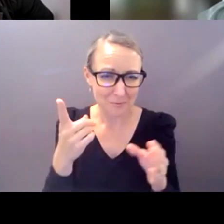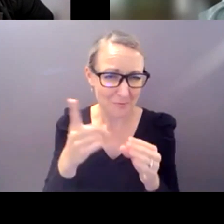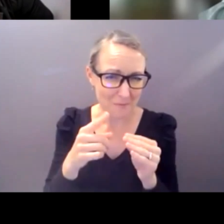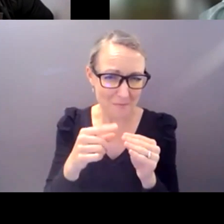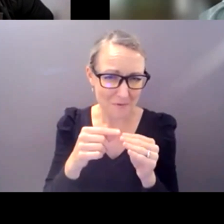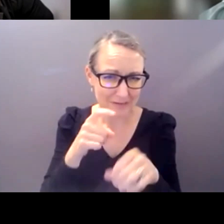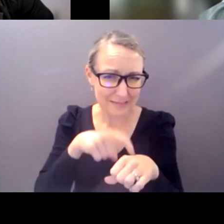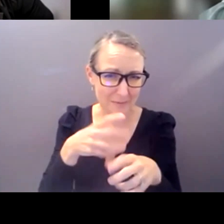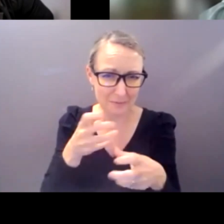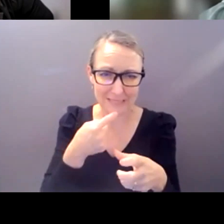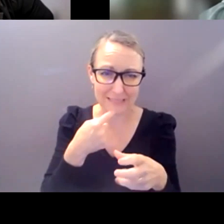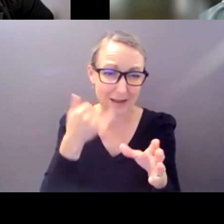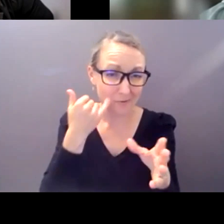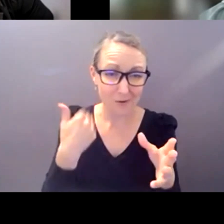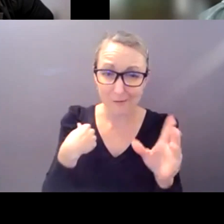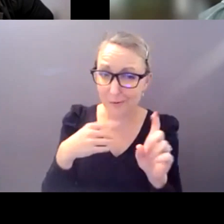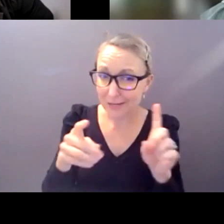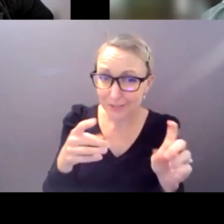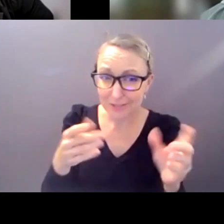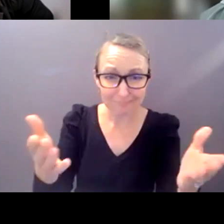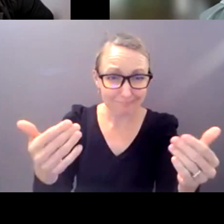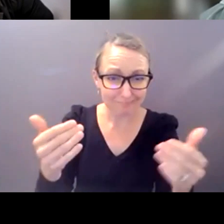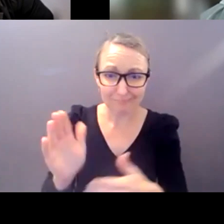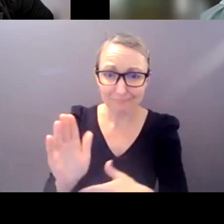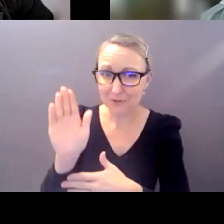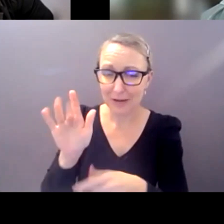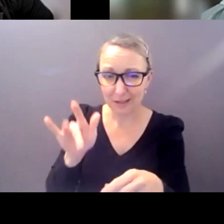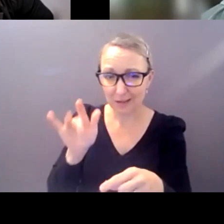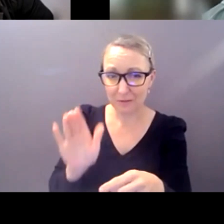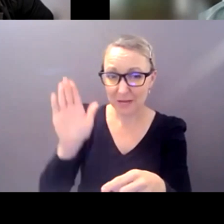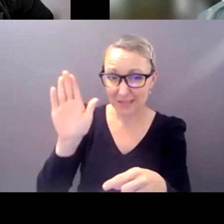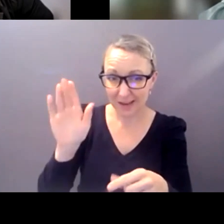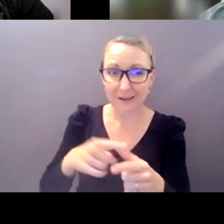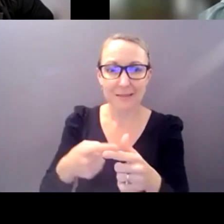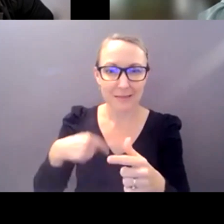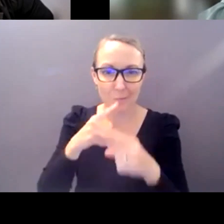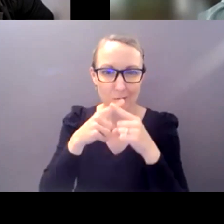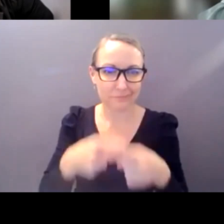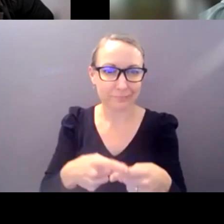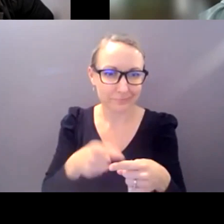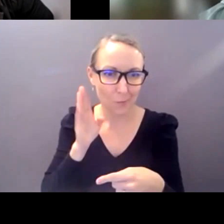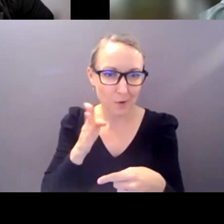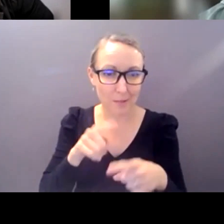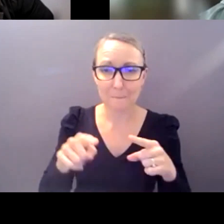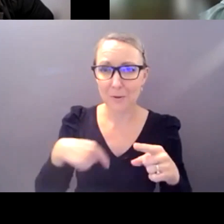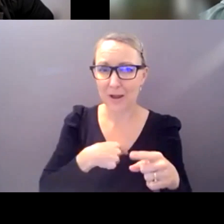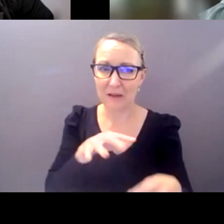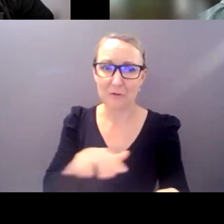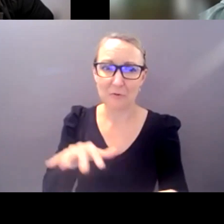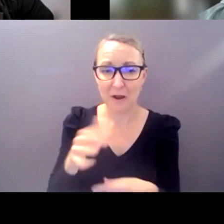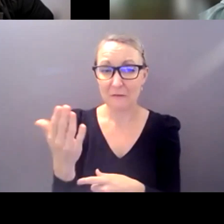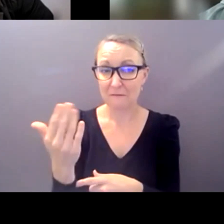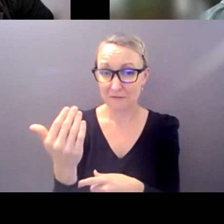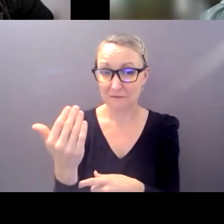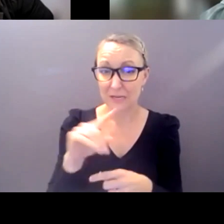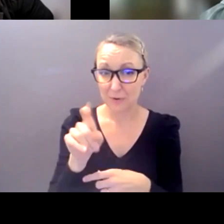hit that raise hand icon and we'll go ahead and open your line. But in the meantime, there are about 15 or so open